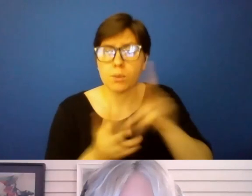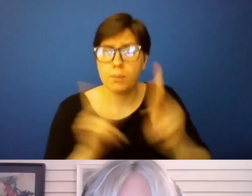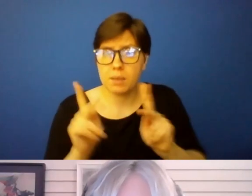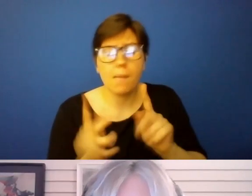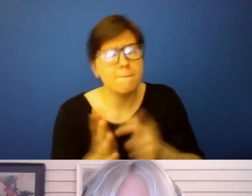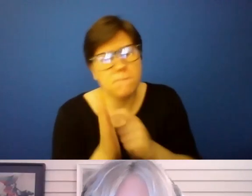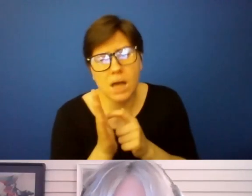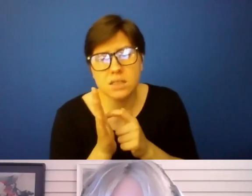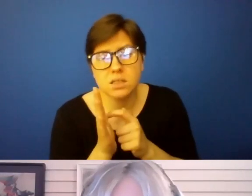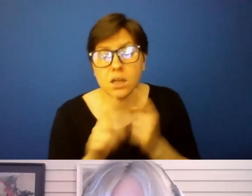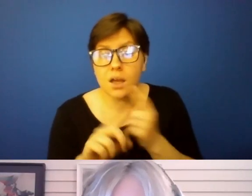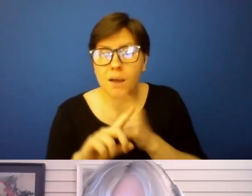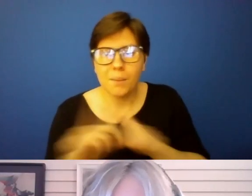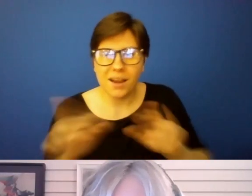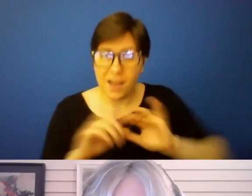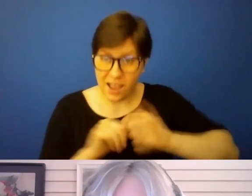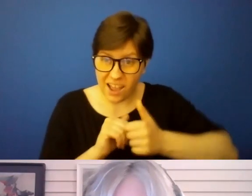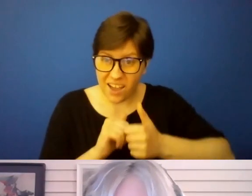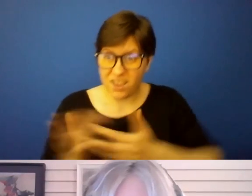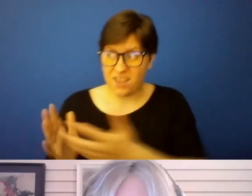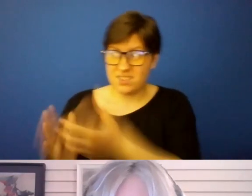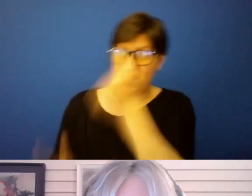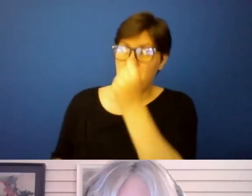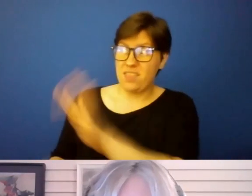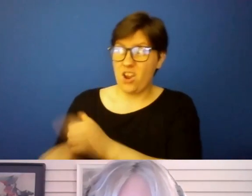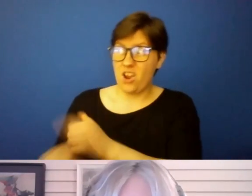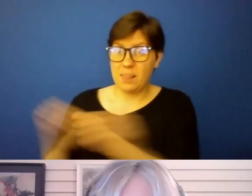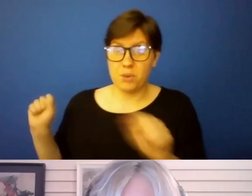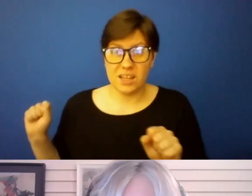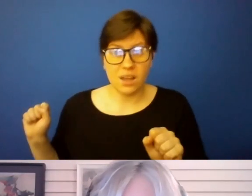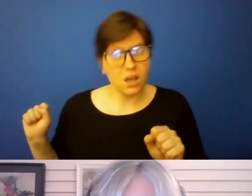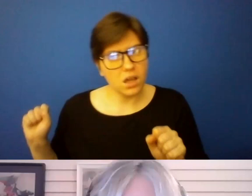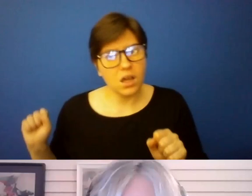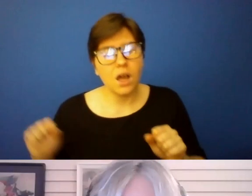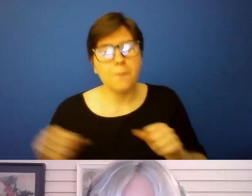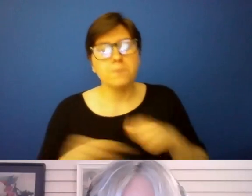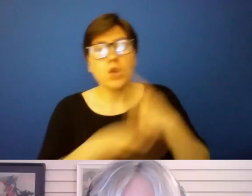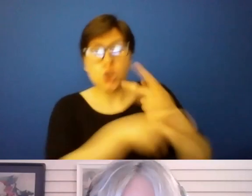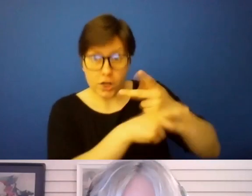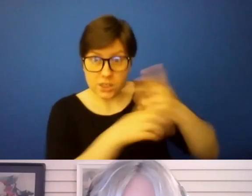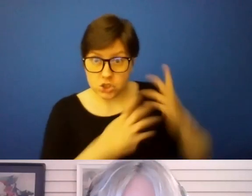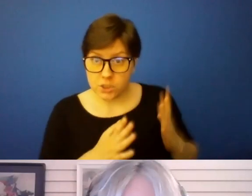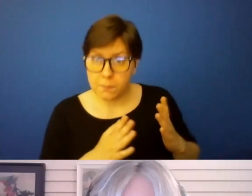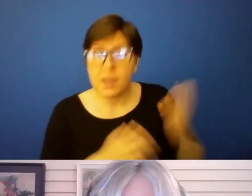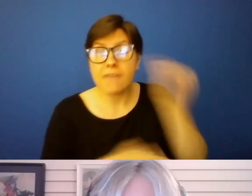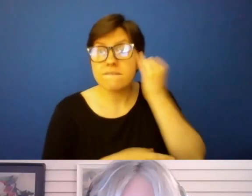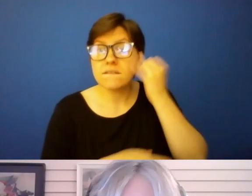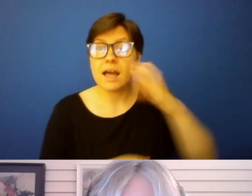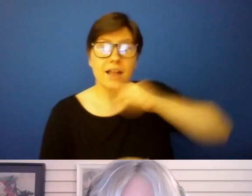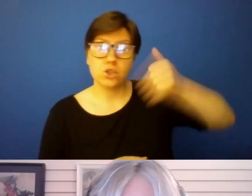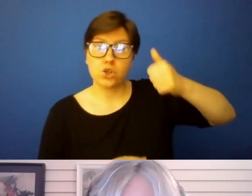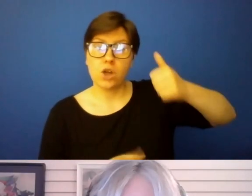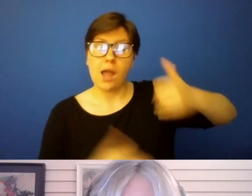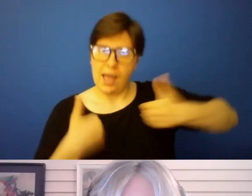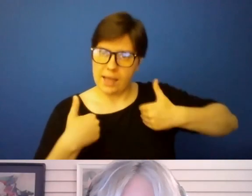don't do that by taking away their liberty, right? Look at guardianship jurisprudence, right? If an elder has